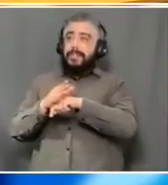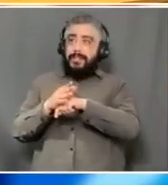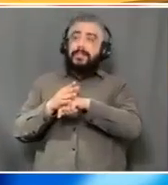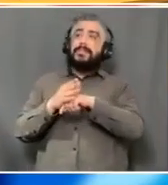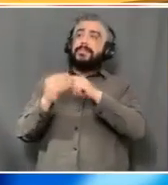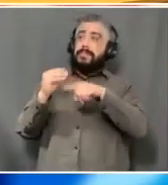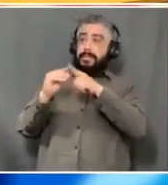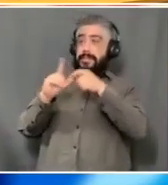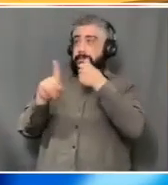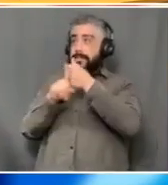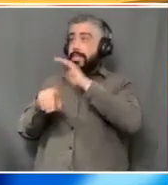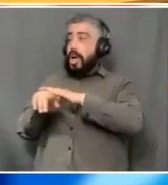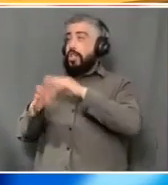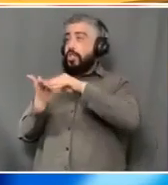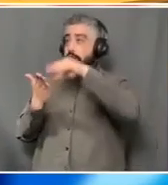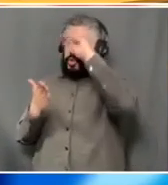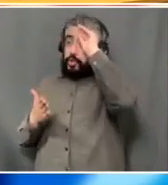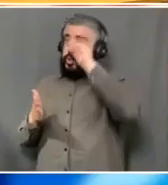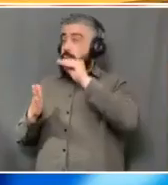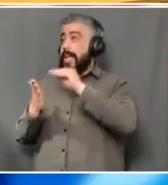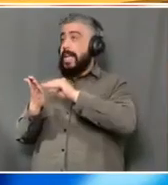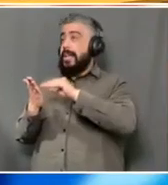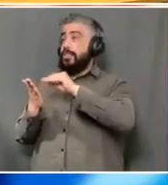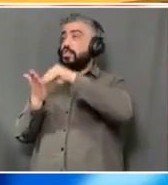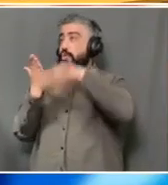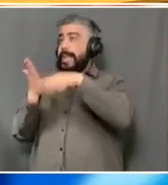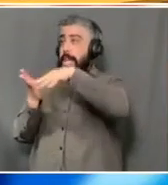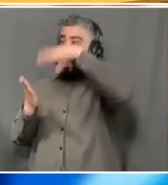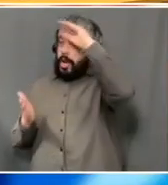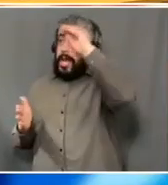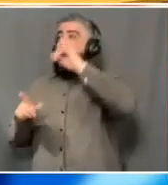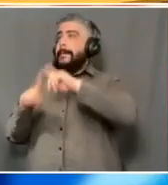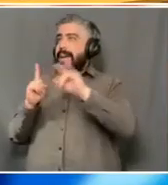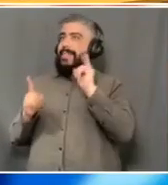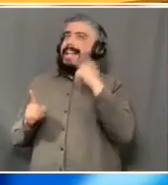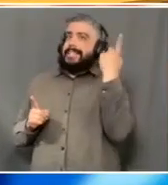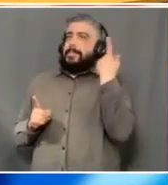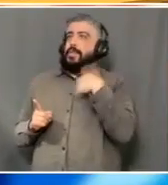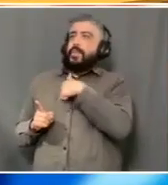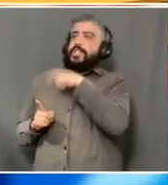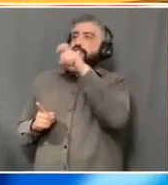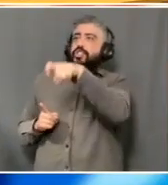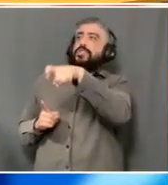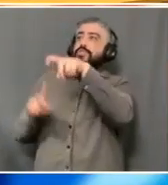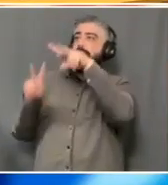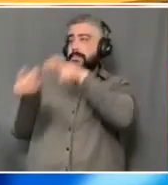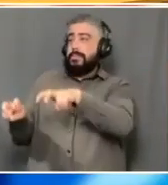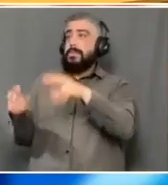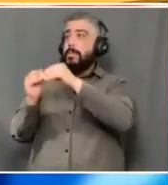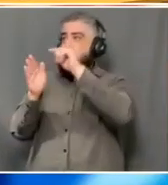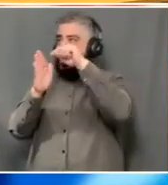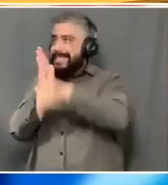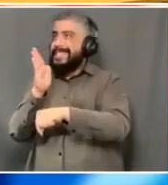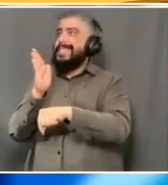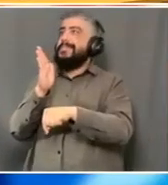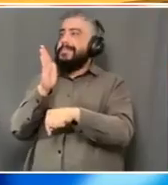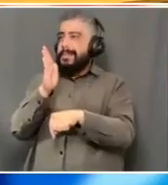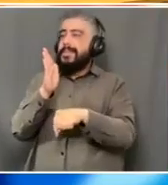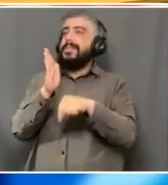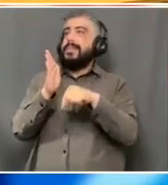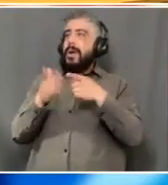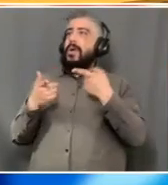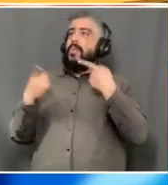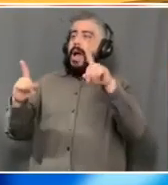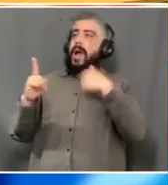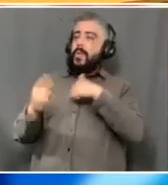student learning, but certainly it's something that's worth interrogating moving forward as we face the very challenging